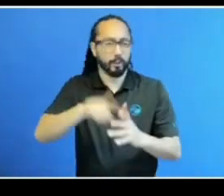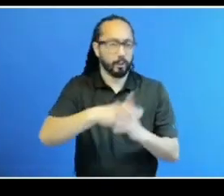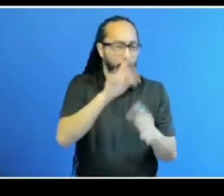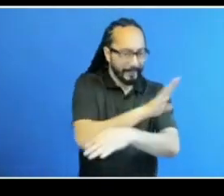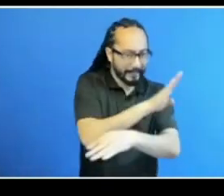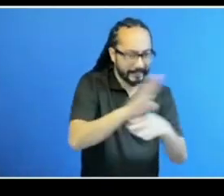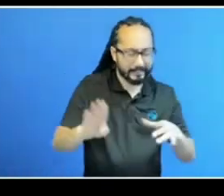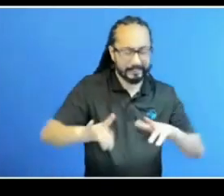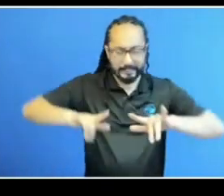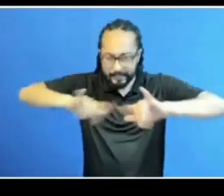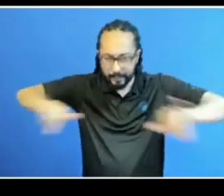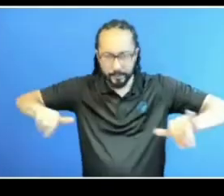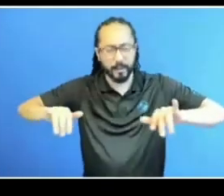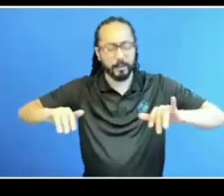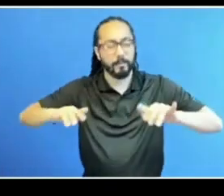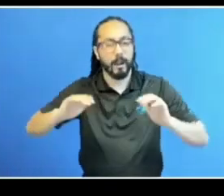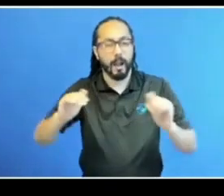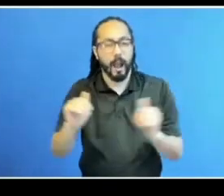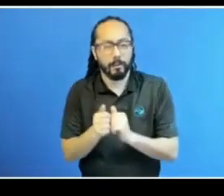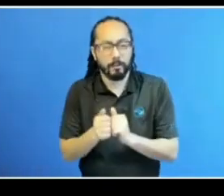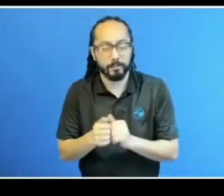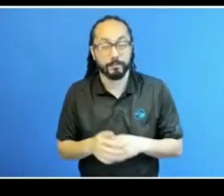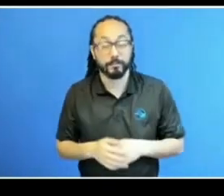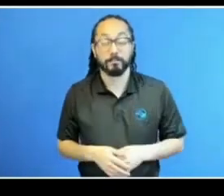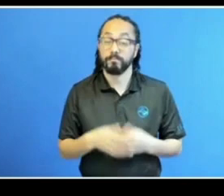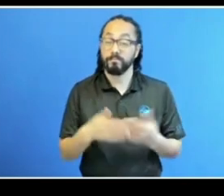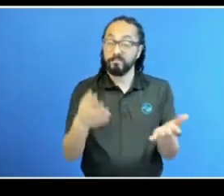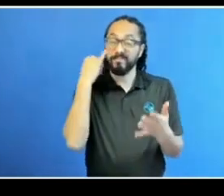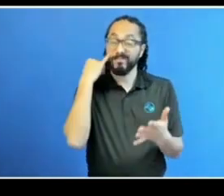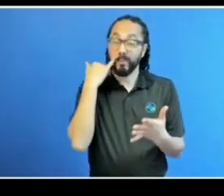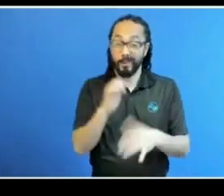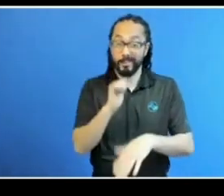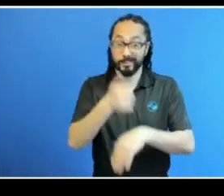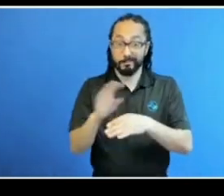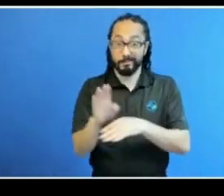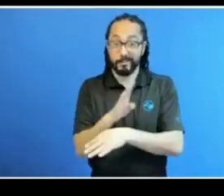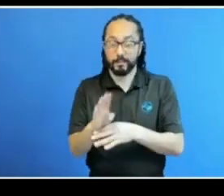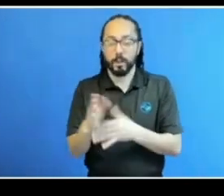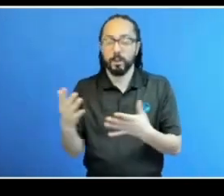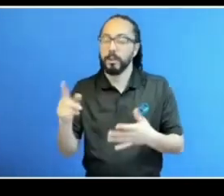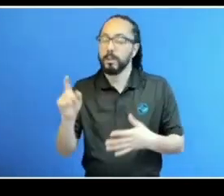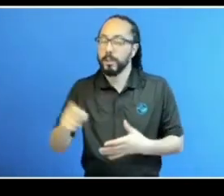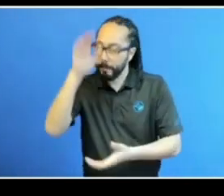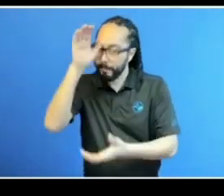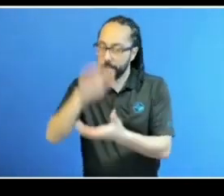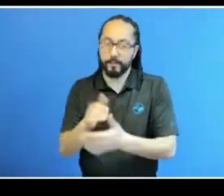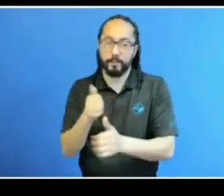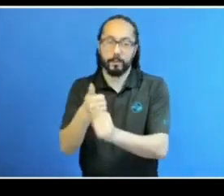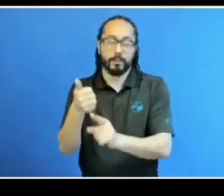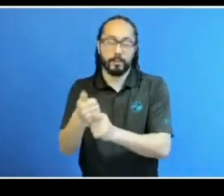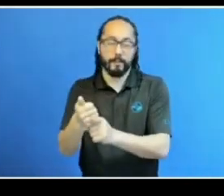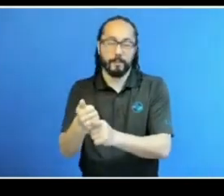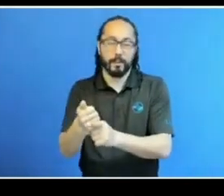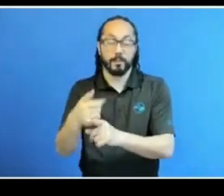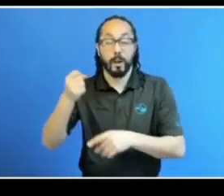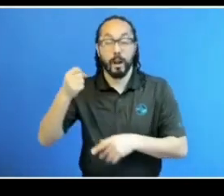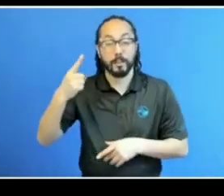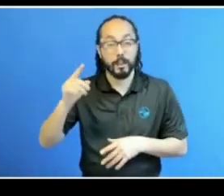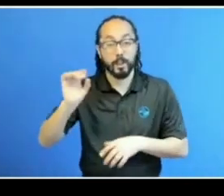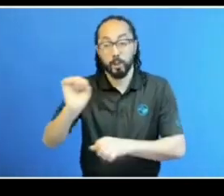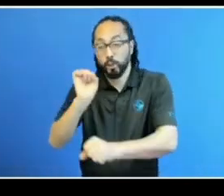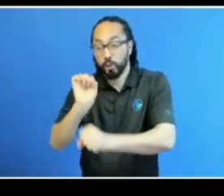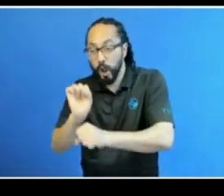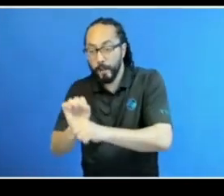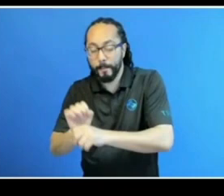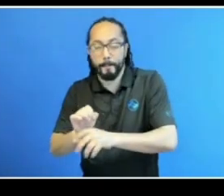working full time is just believe in yourself. And you need to figure out difference between your job and your work. I was trained